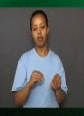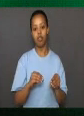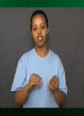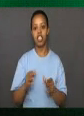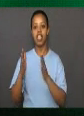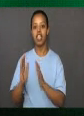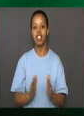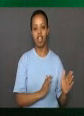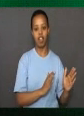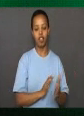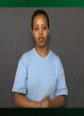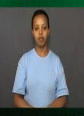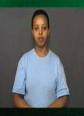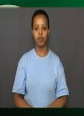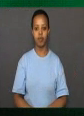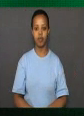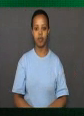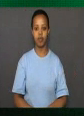Students, let's get ready.